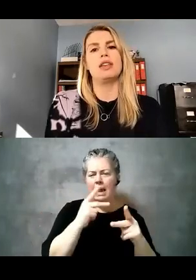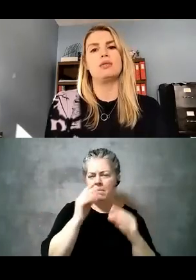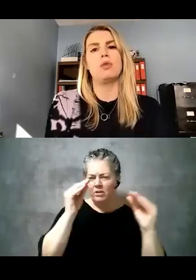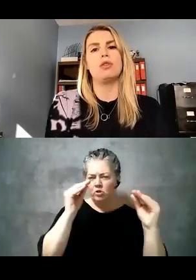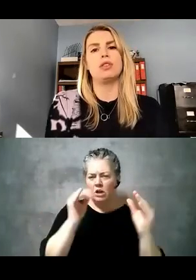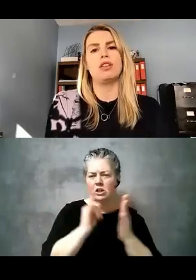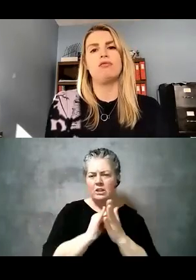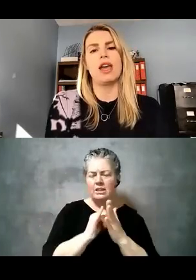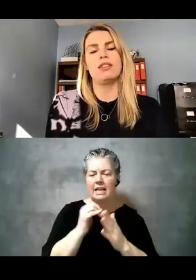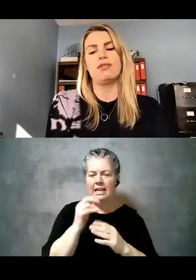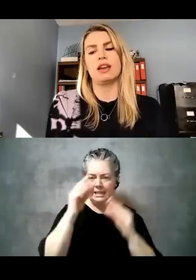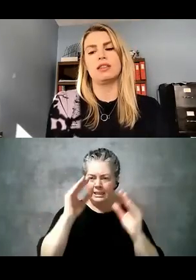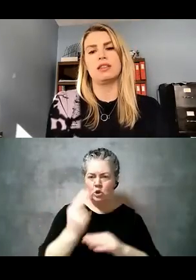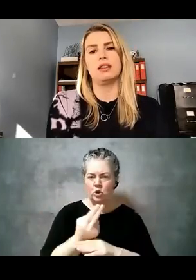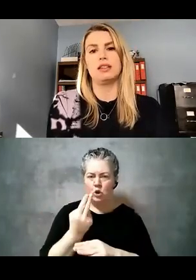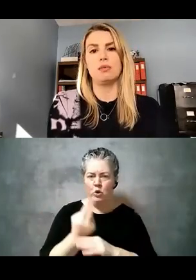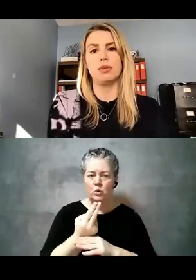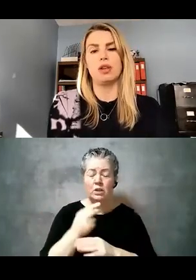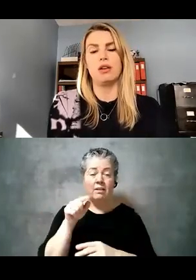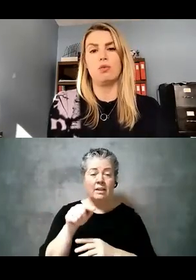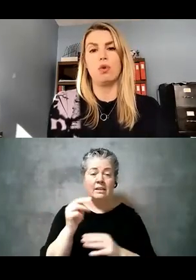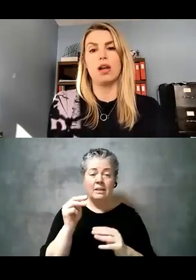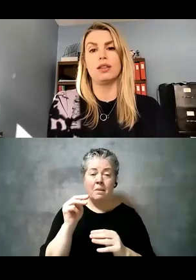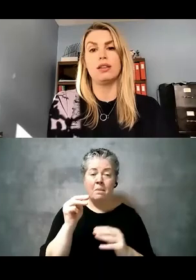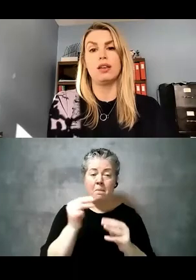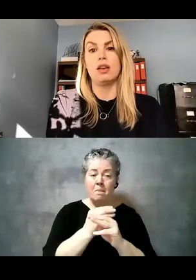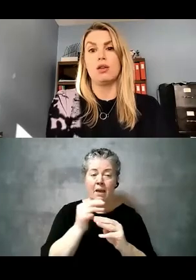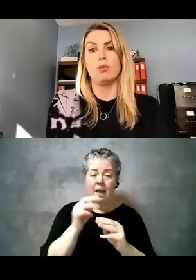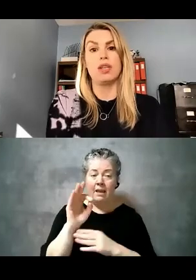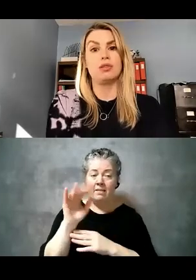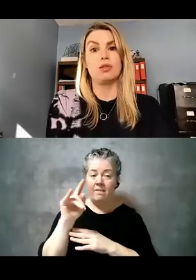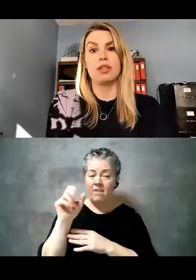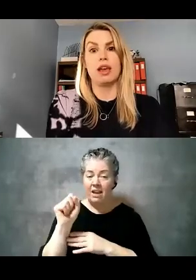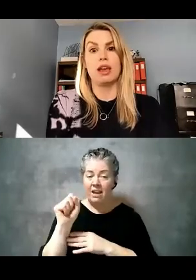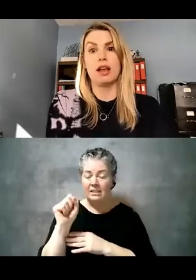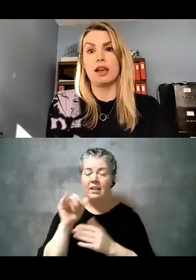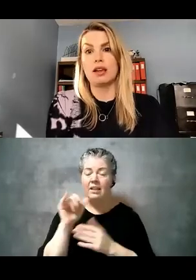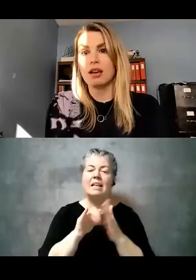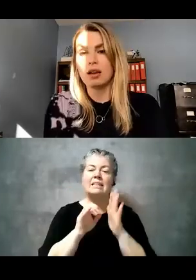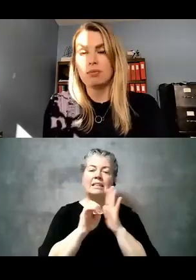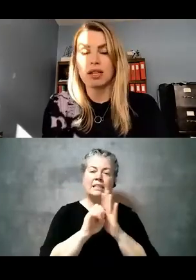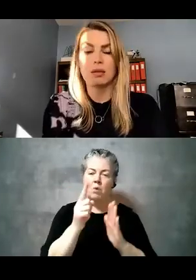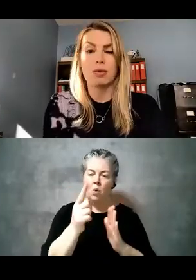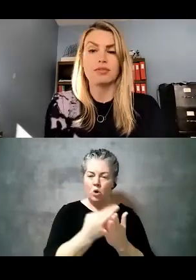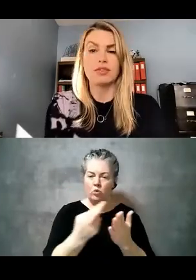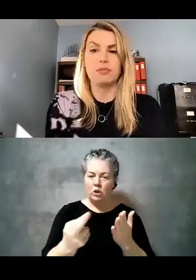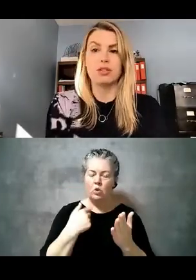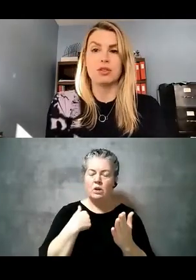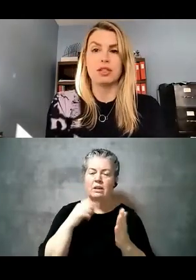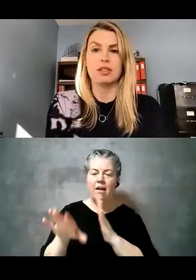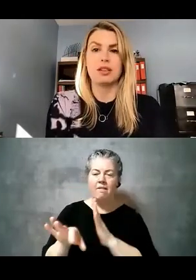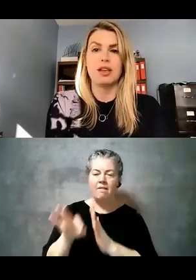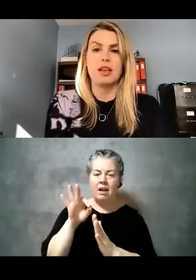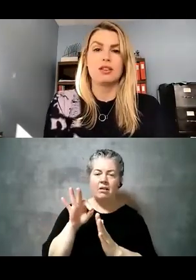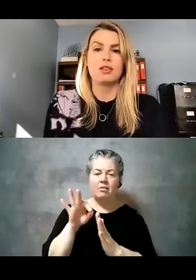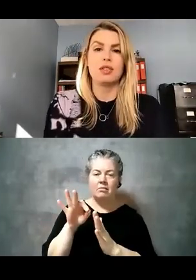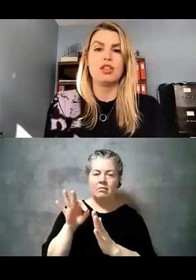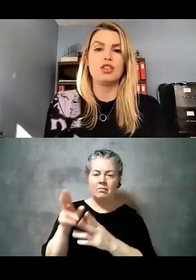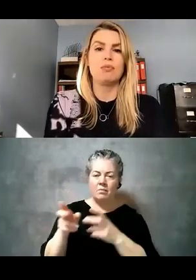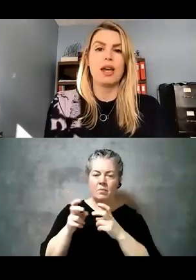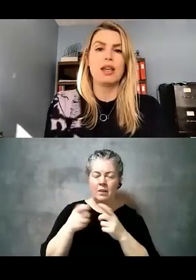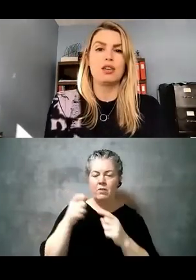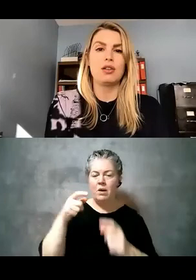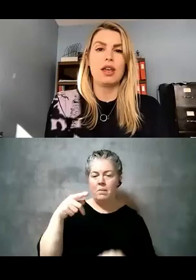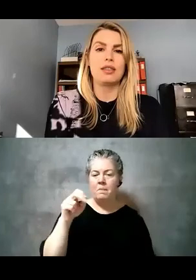here, this Roll and Solve Math Facts is an example of one resource that I picked up off of Pinterest. So a